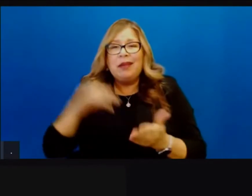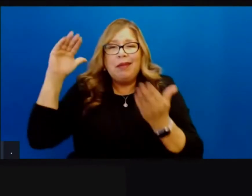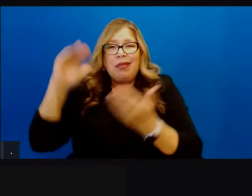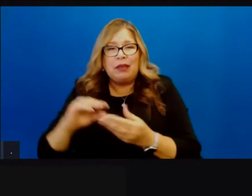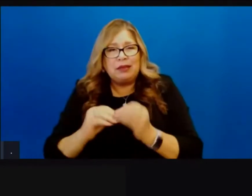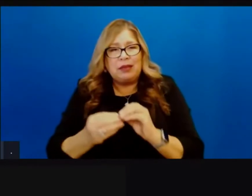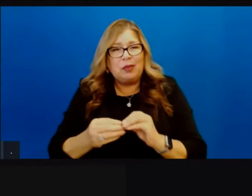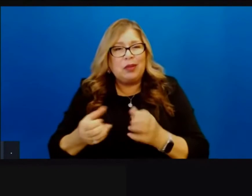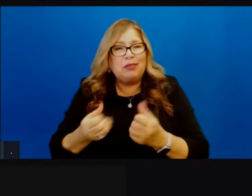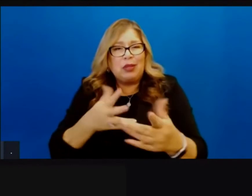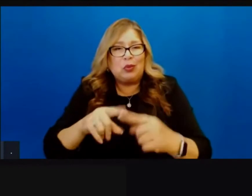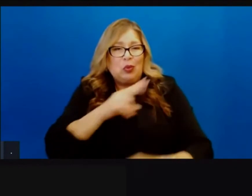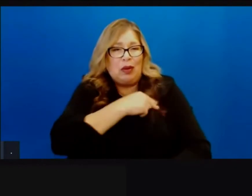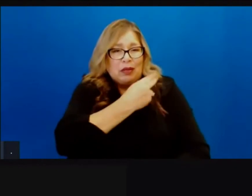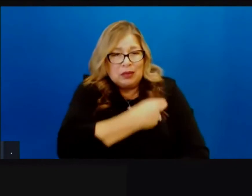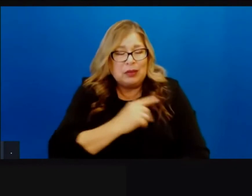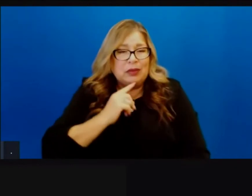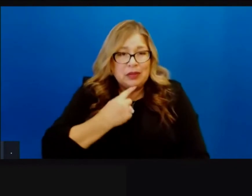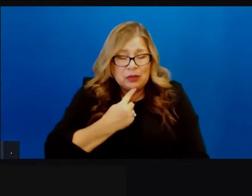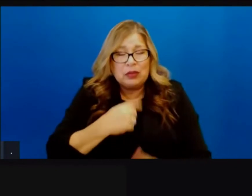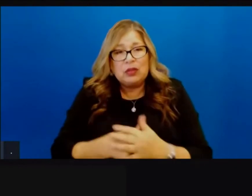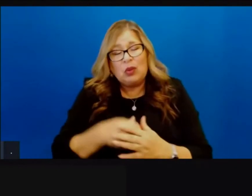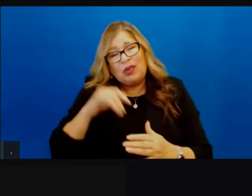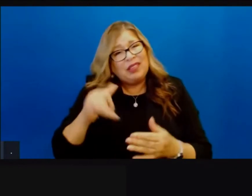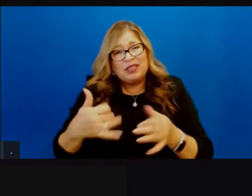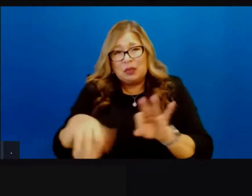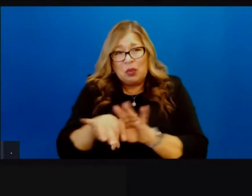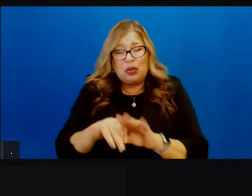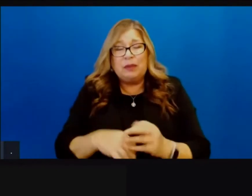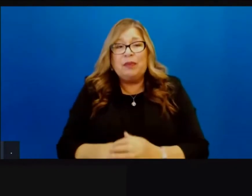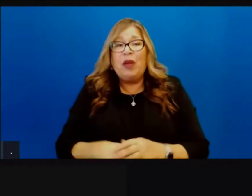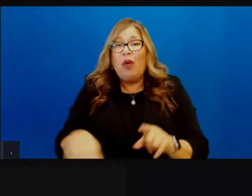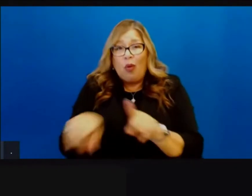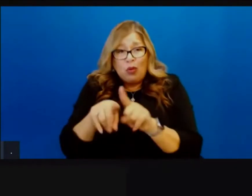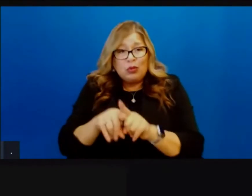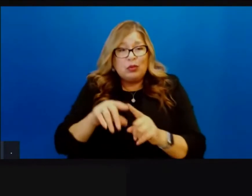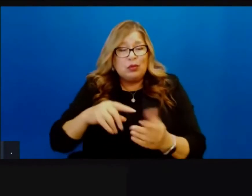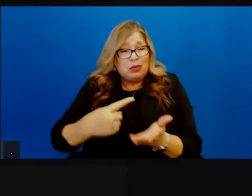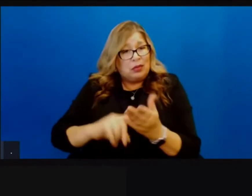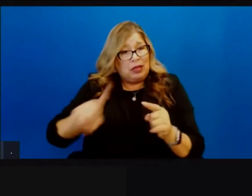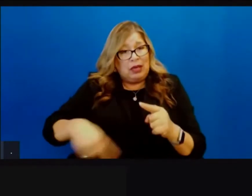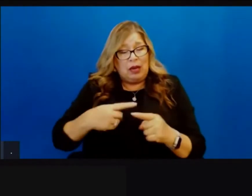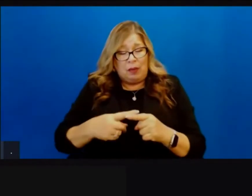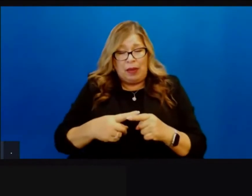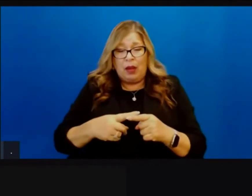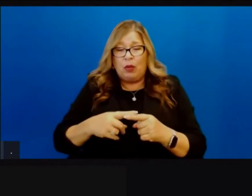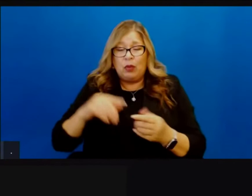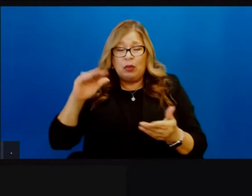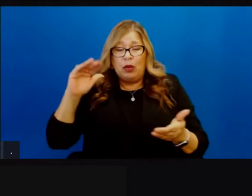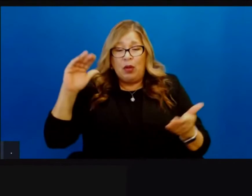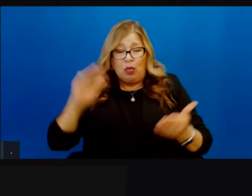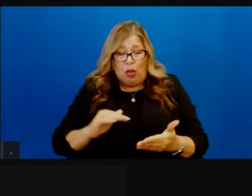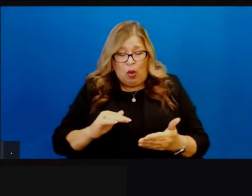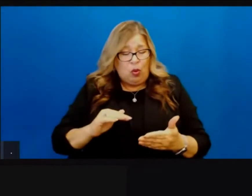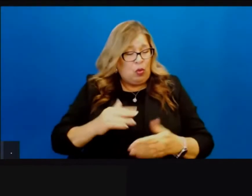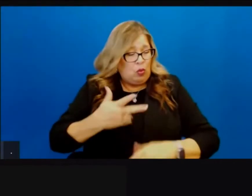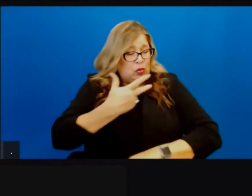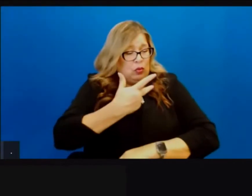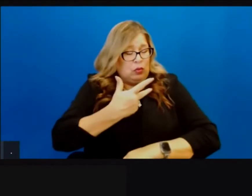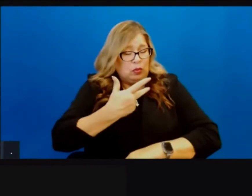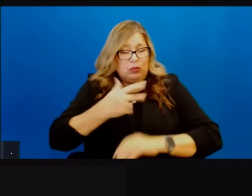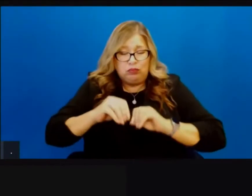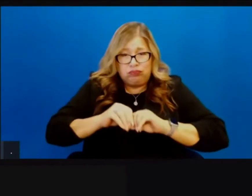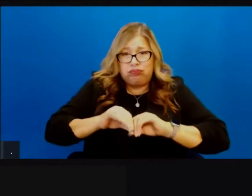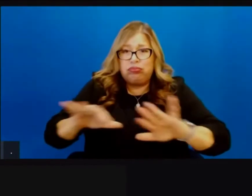to where we are today, and that the lower transmission rates in most of the state are really what's guiding where we